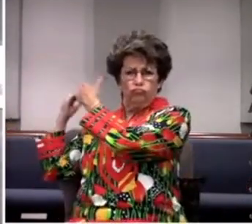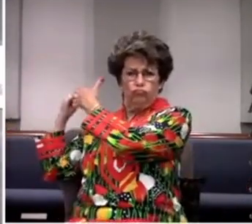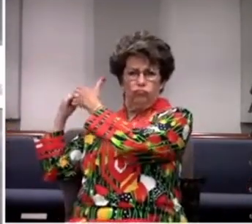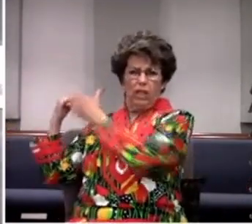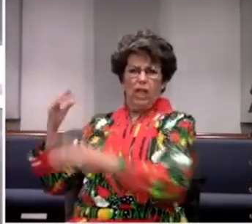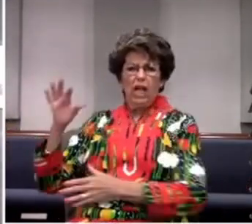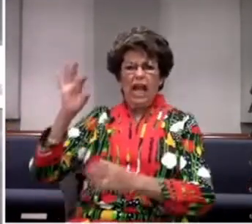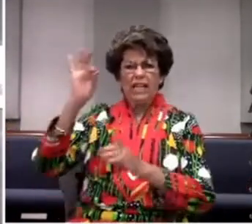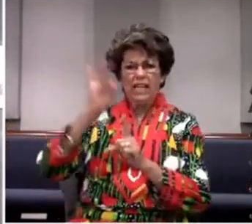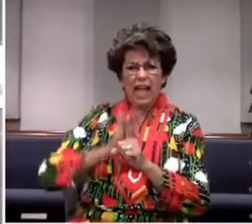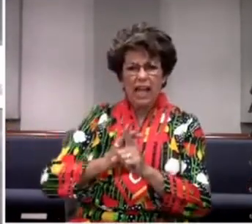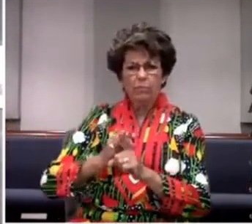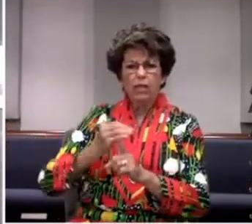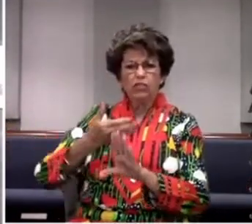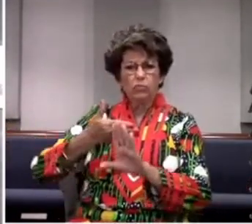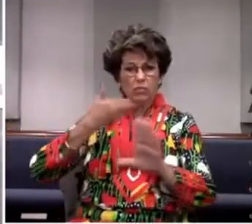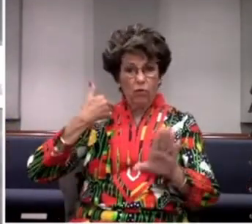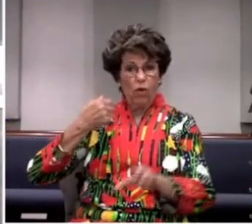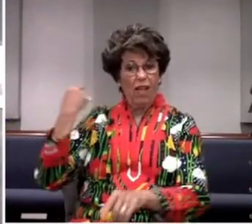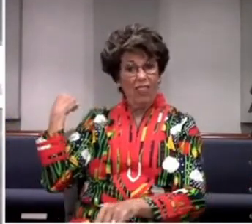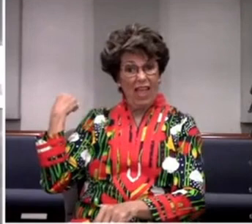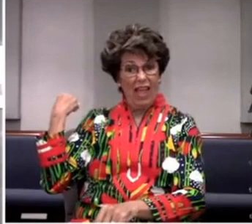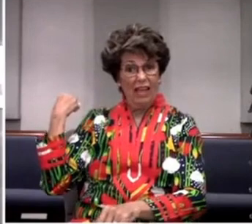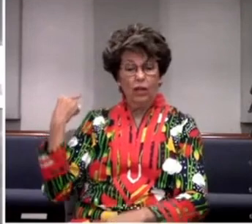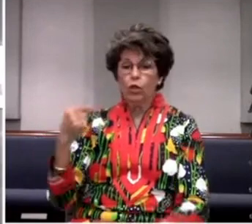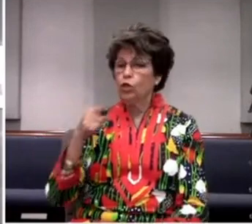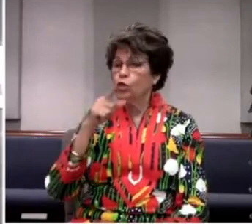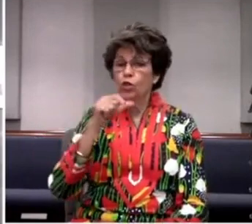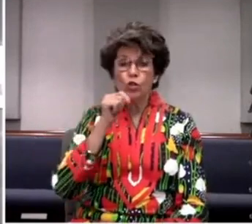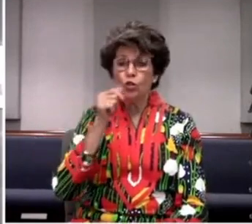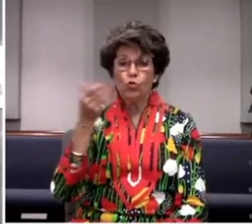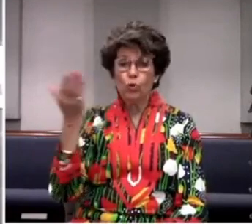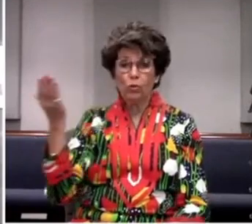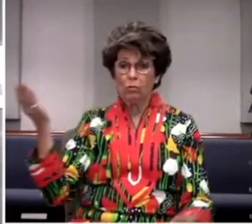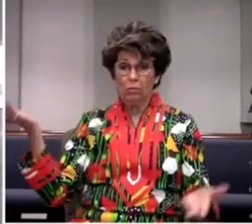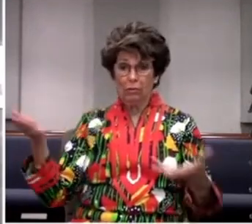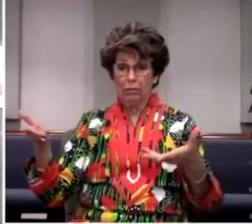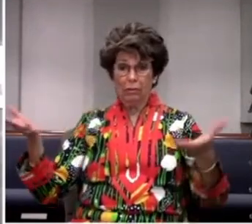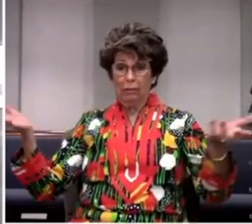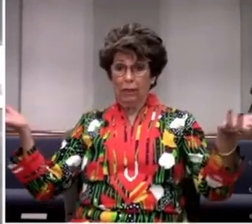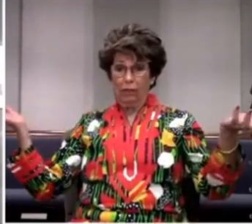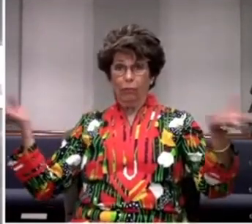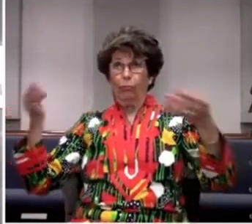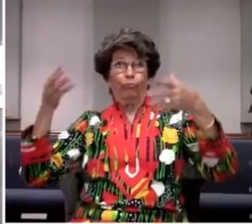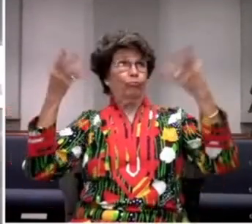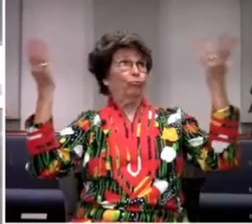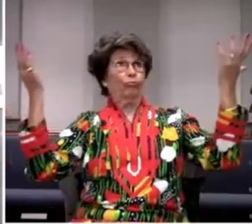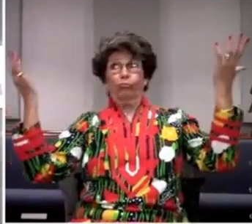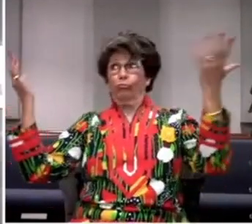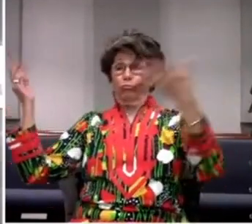that, and you weren't anywhere.